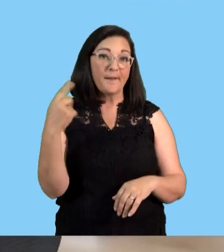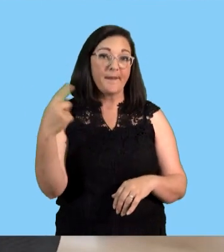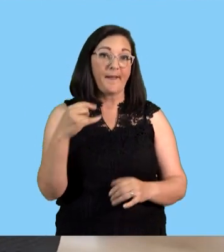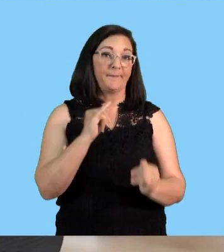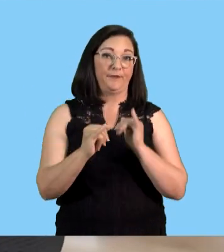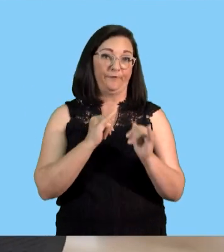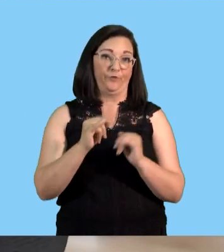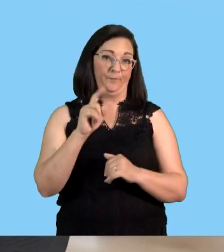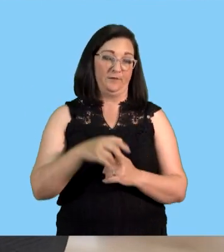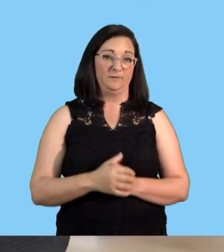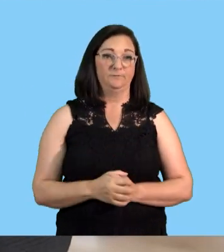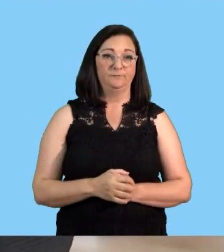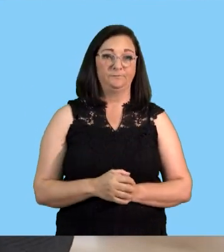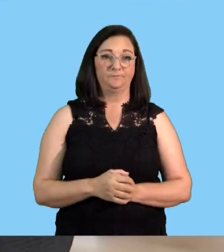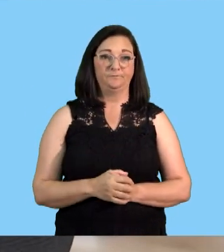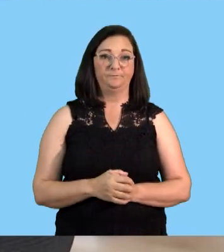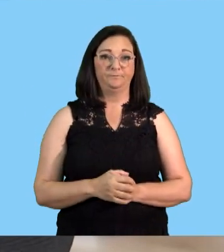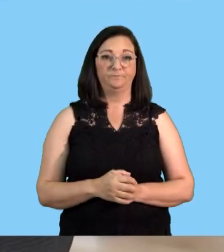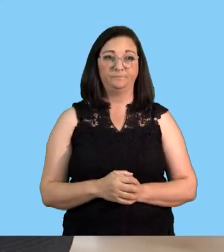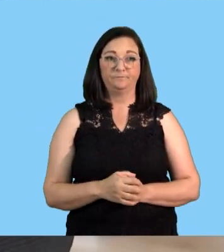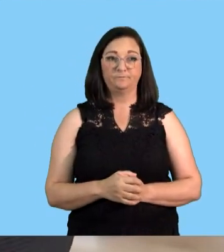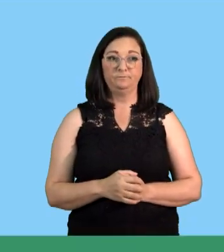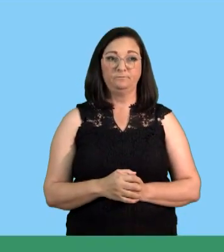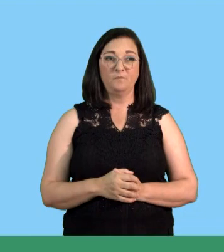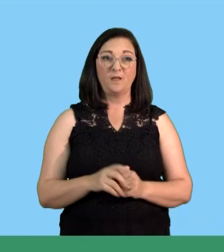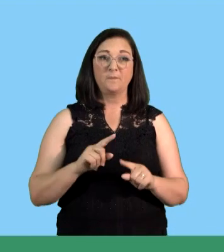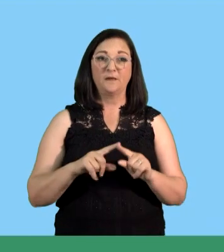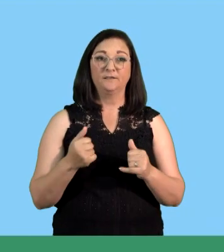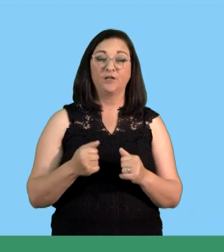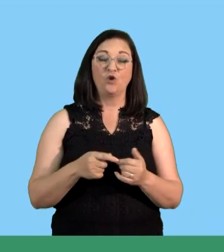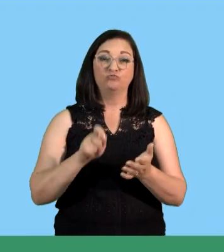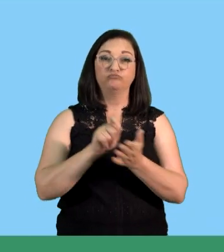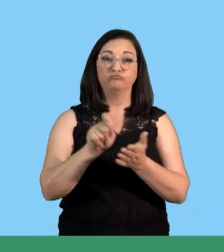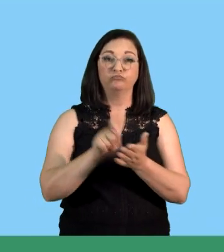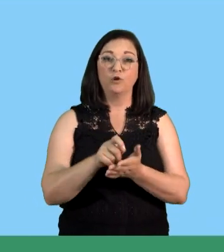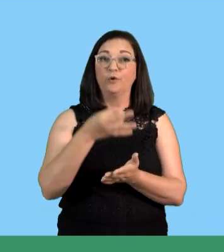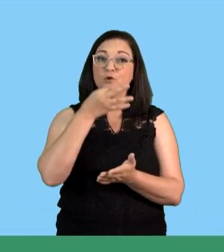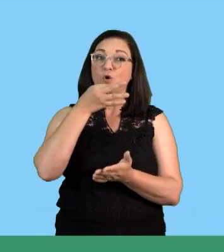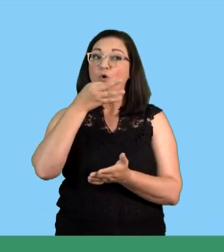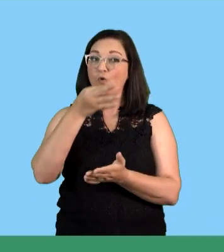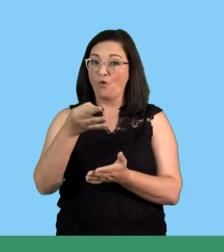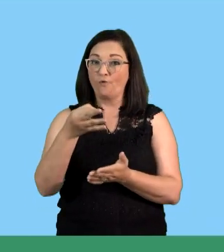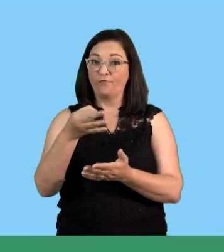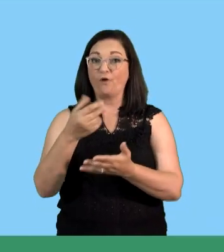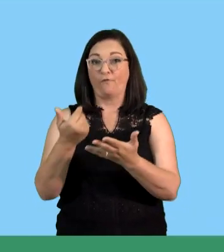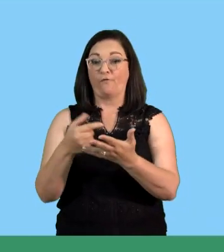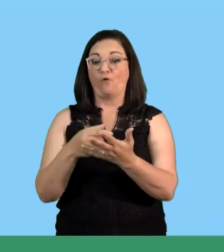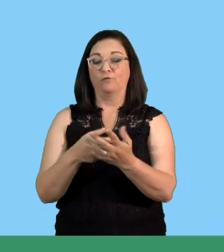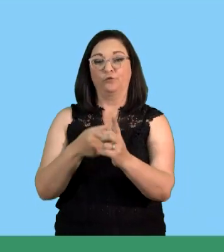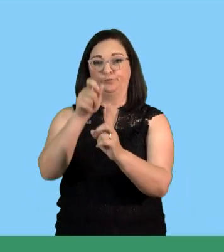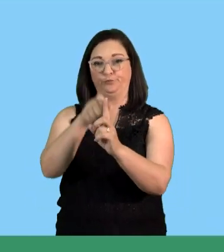interview. Right, so what is, it says a written offer is made to the